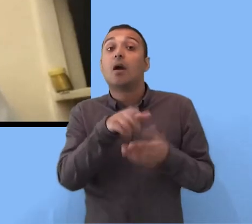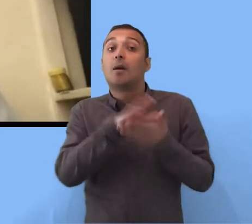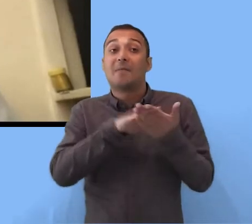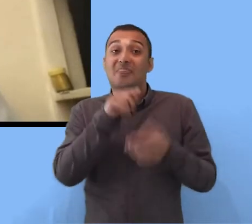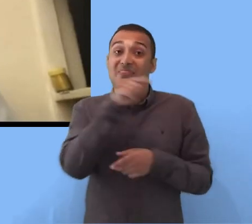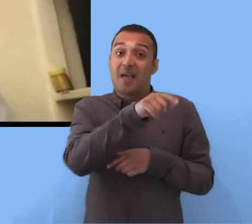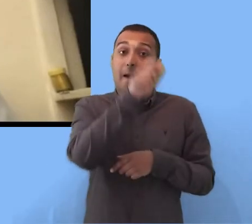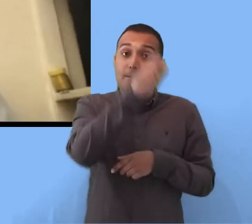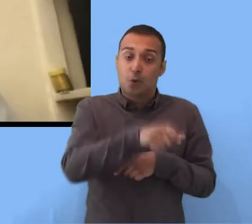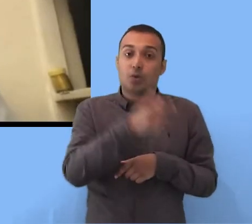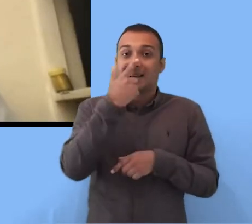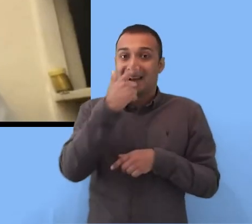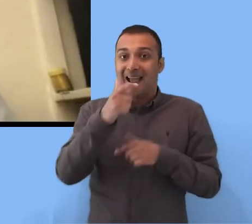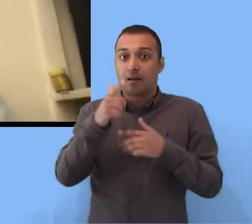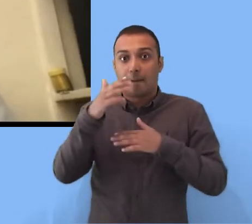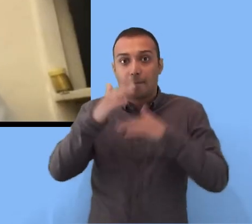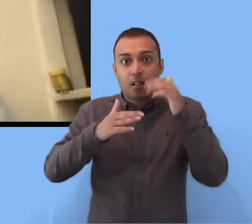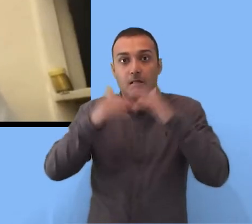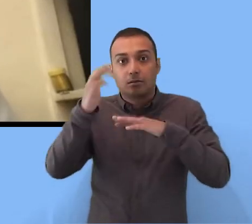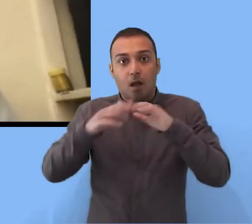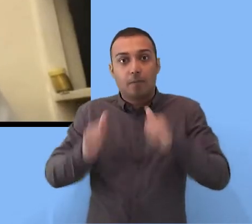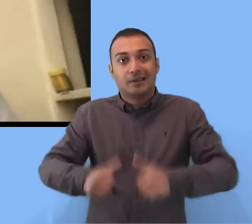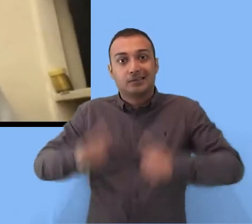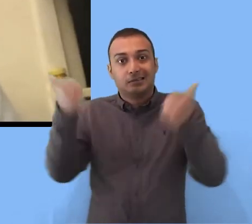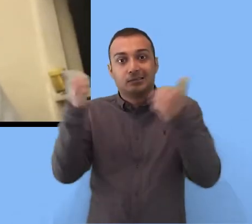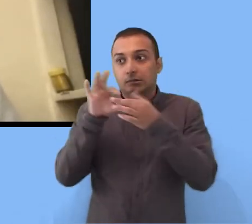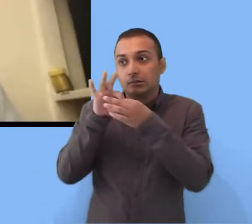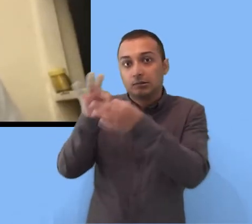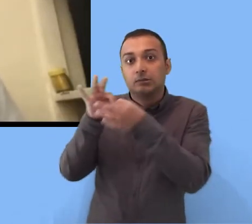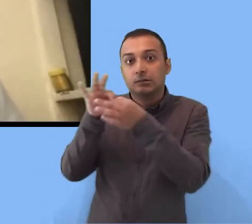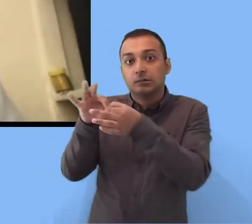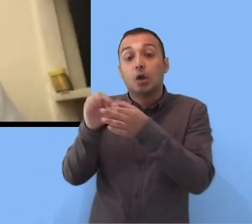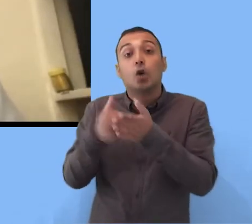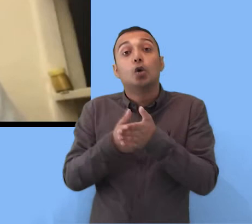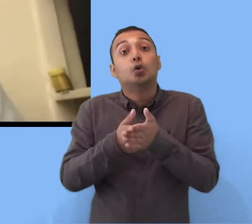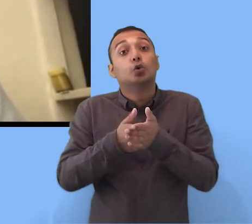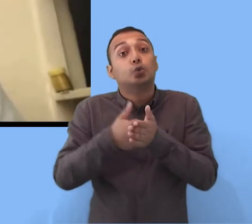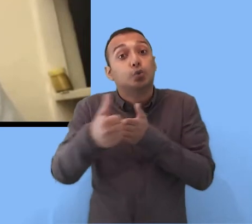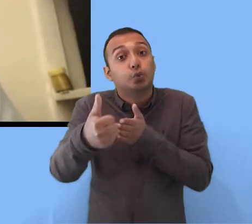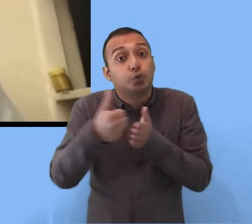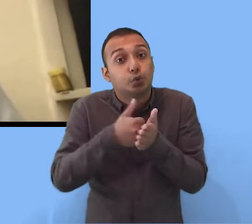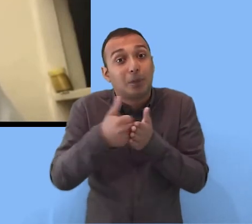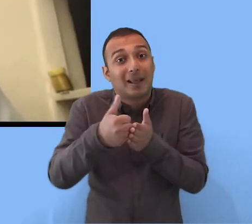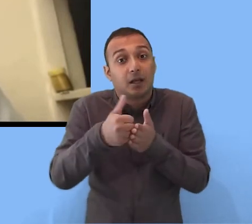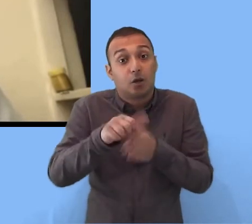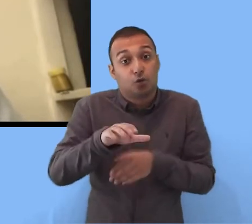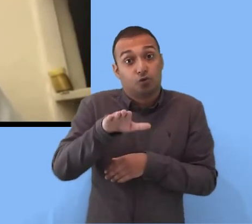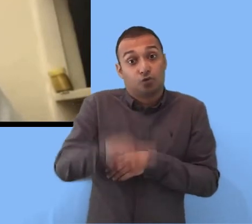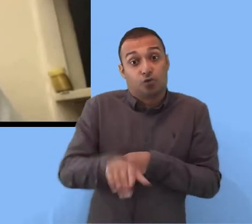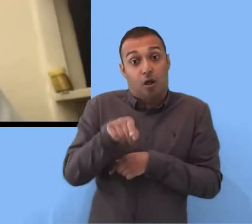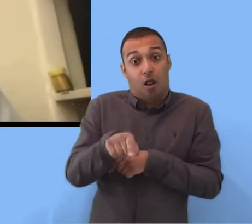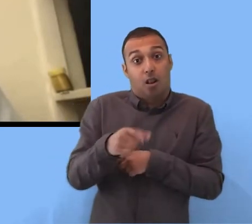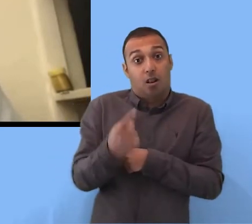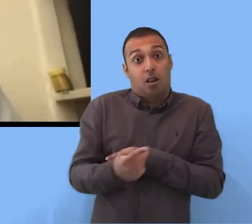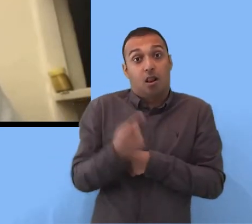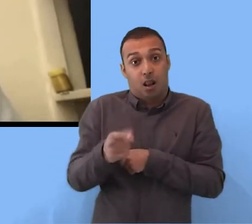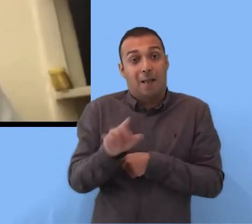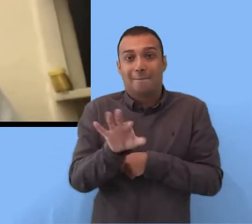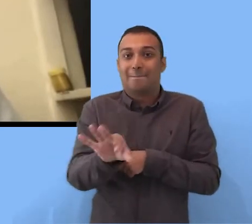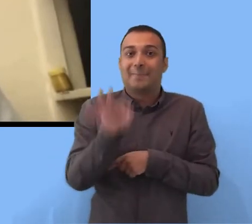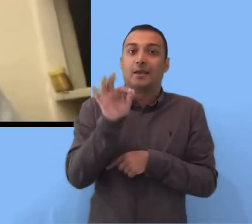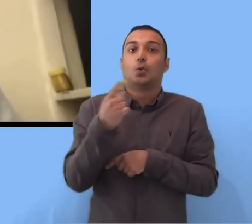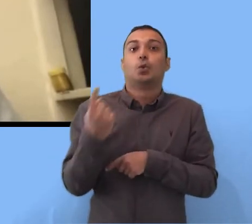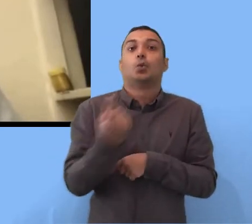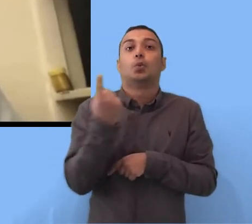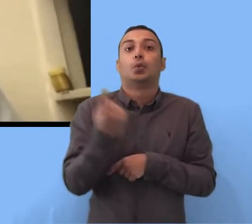professionally. And often the key person is selected by the child. The key person helps with